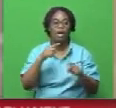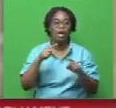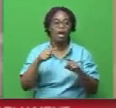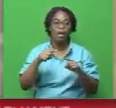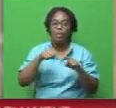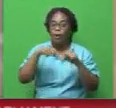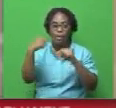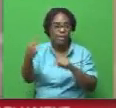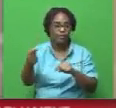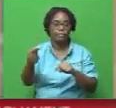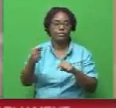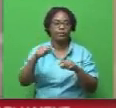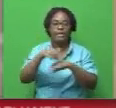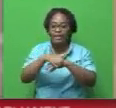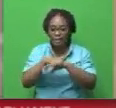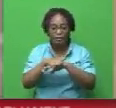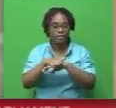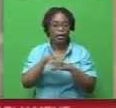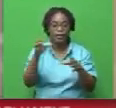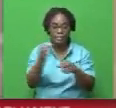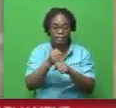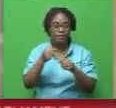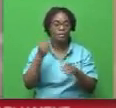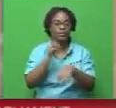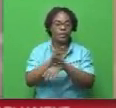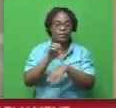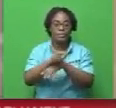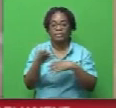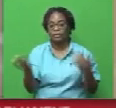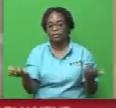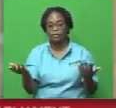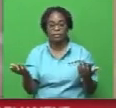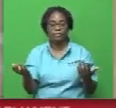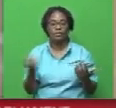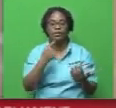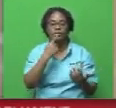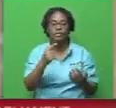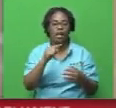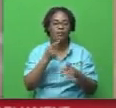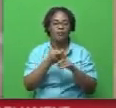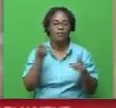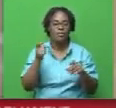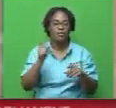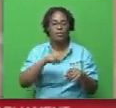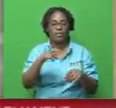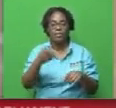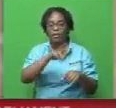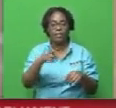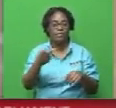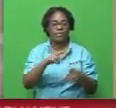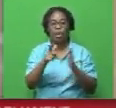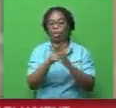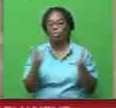get the advice delivered by one very flip-flopping attorney who I would refer to as a scoundrel. But it